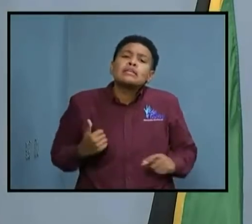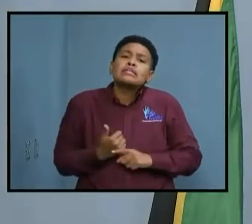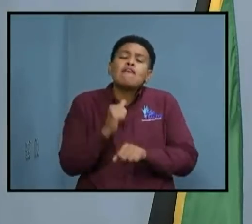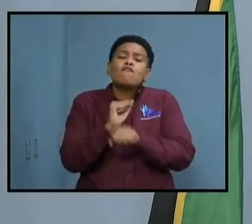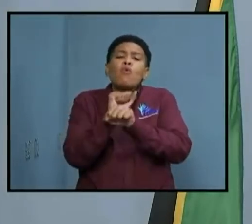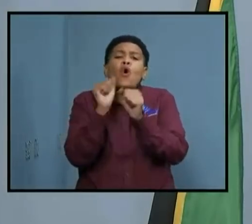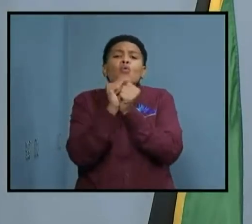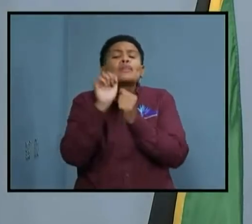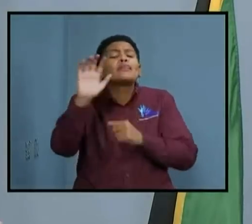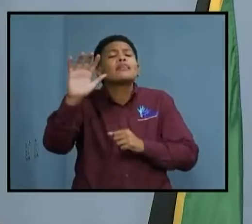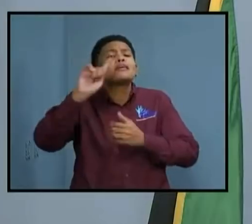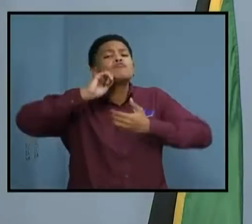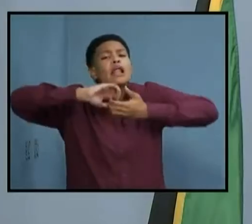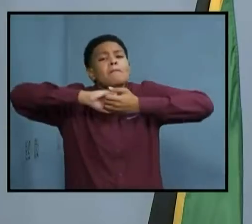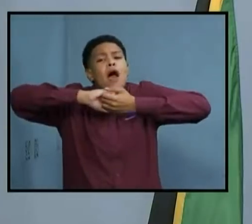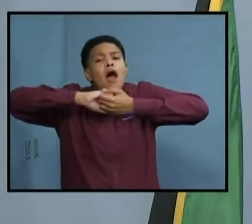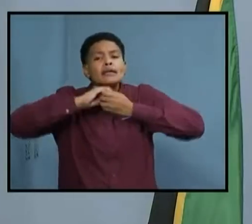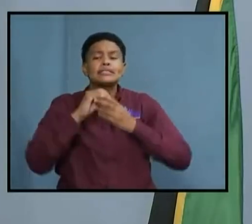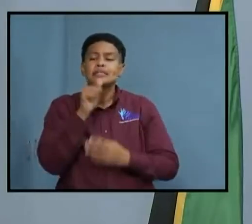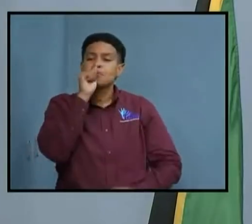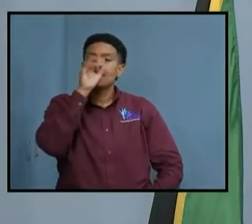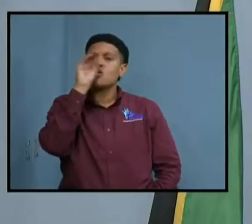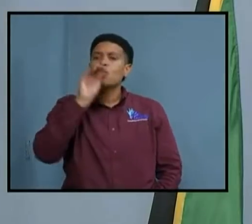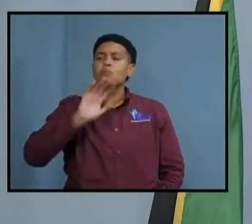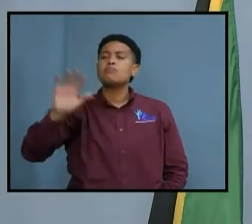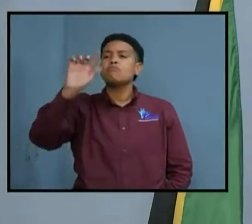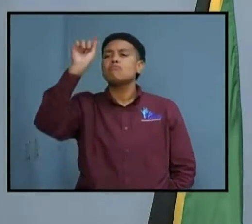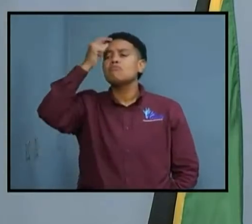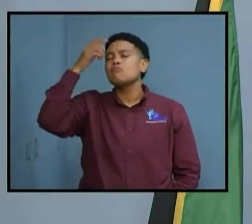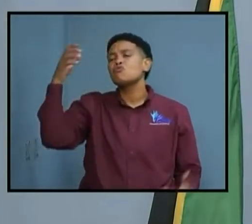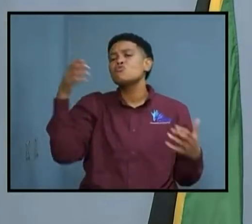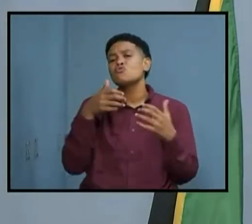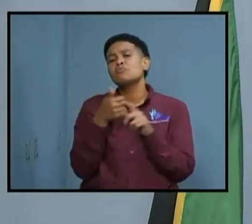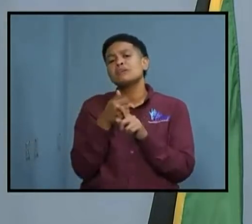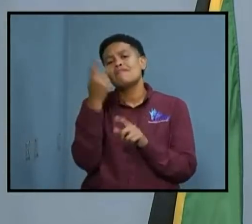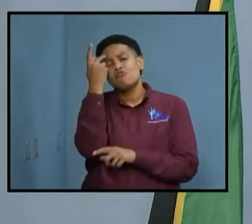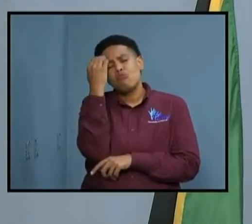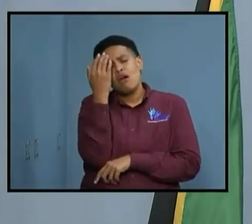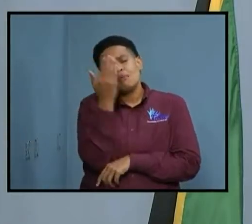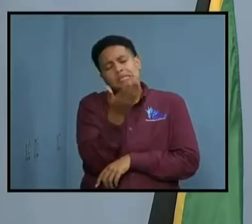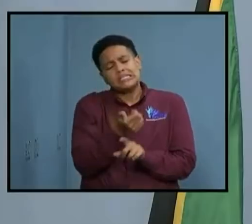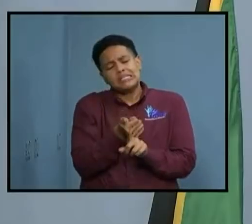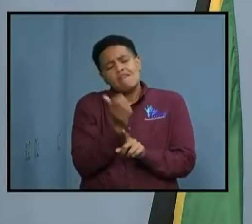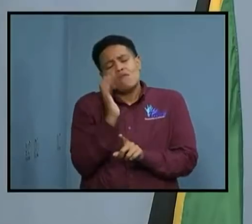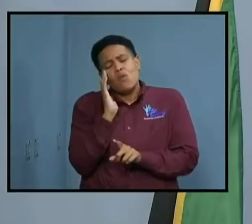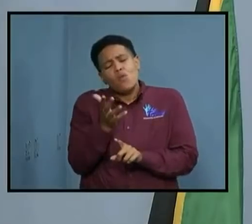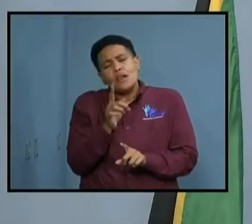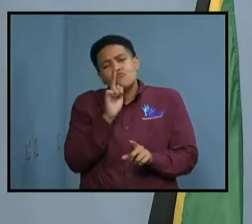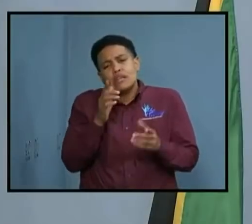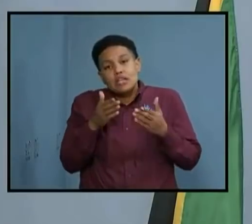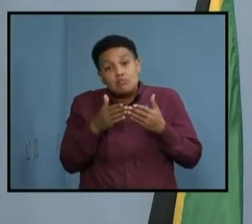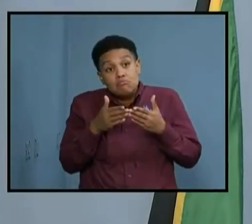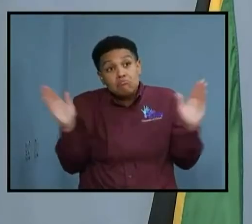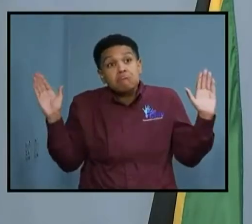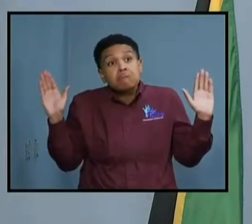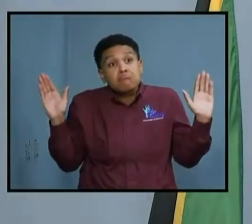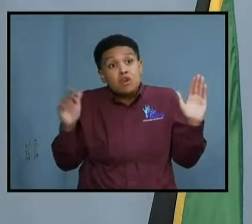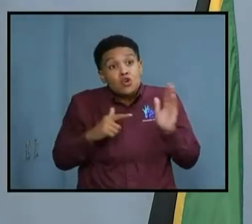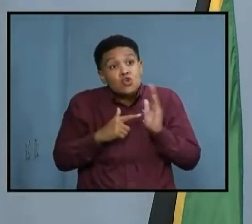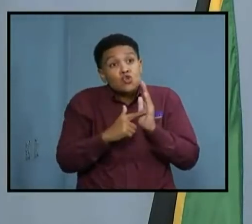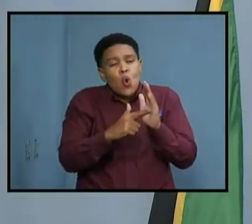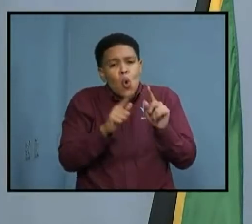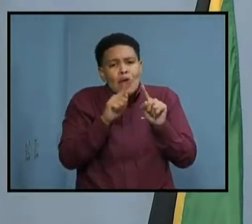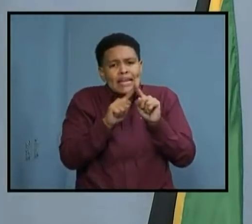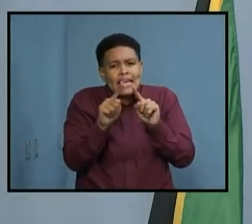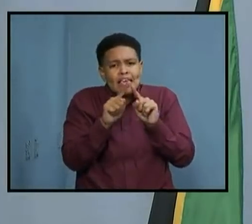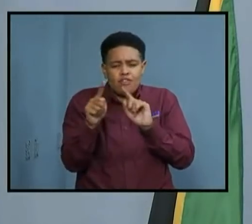with its partners within the private sector, the Cabinet, the Prime Minister, will be unveiling a series of